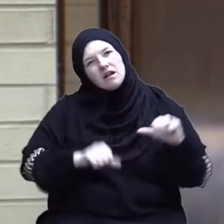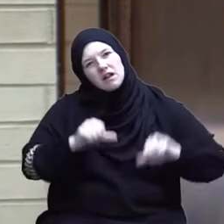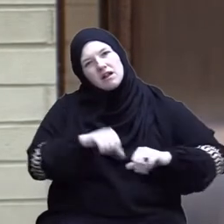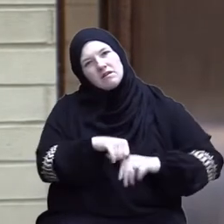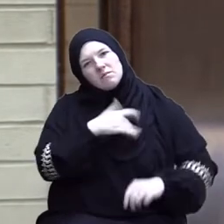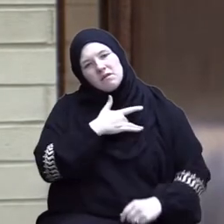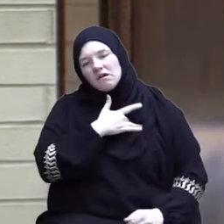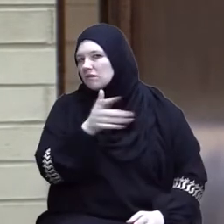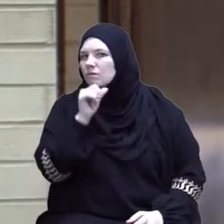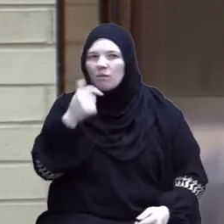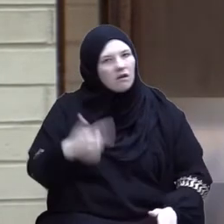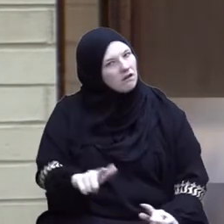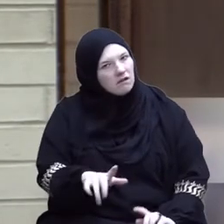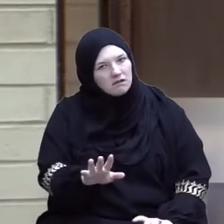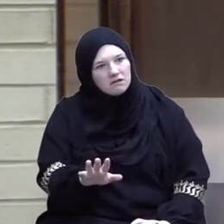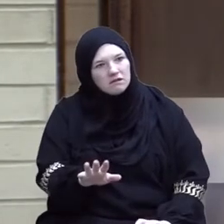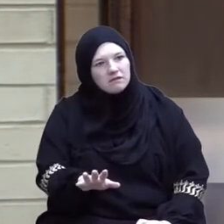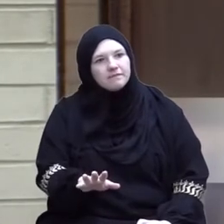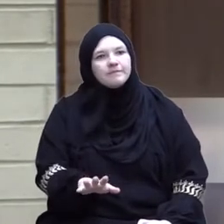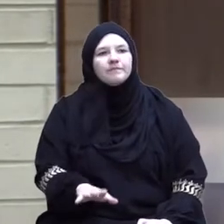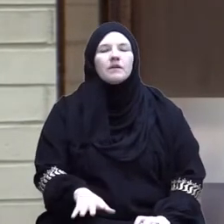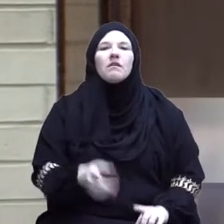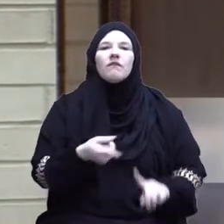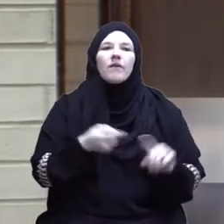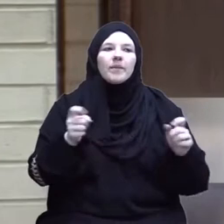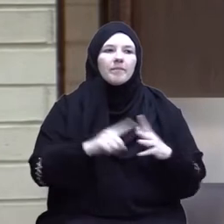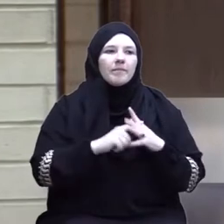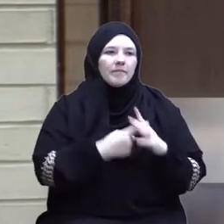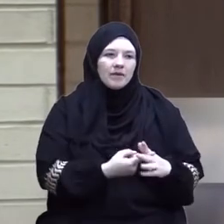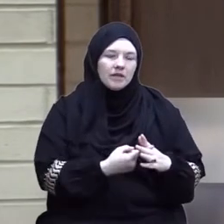path. So from the beginning,